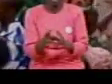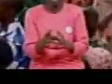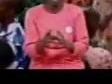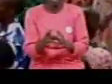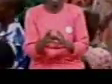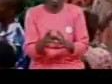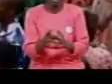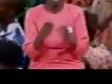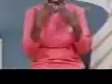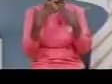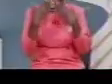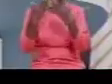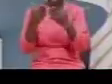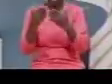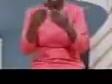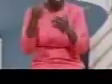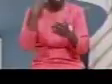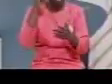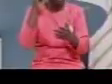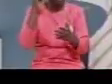Thank you for finding the answer.